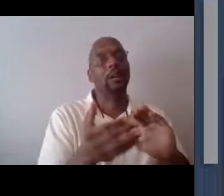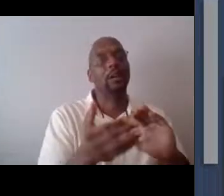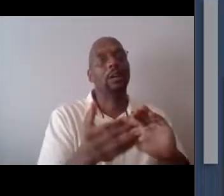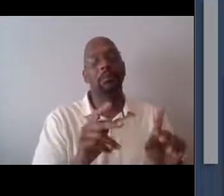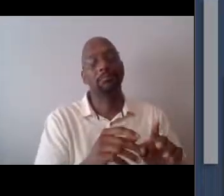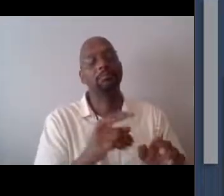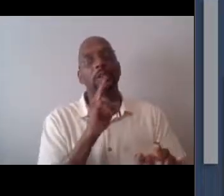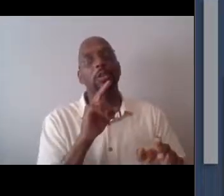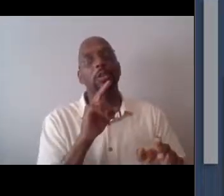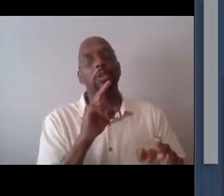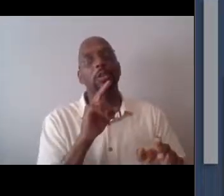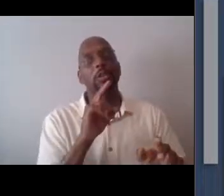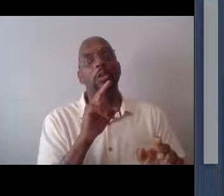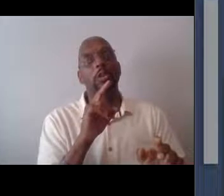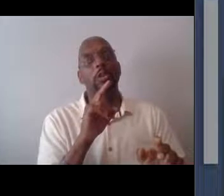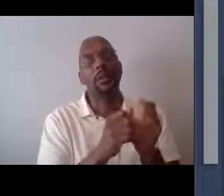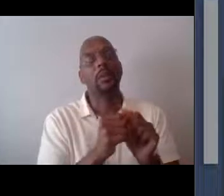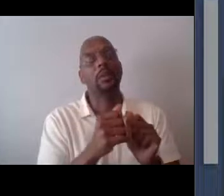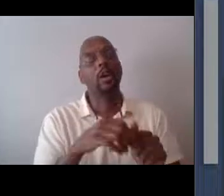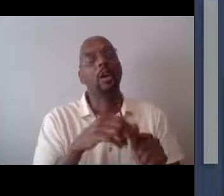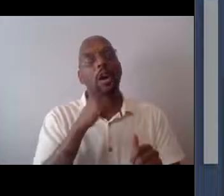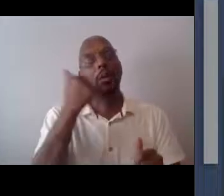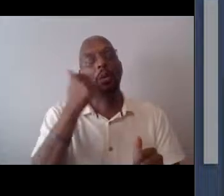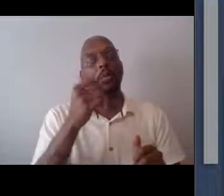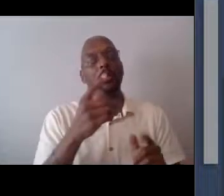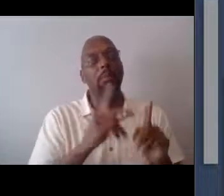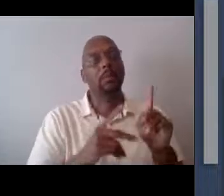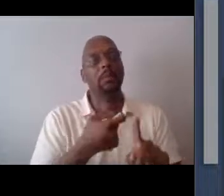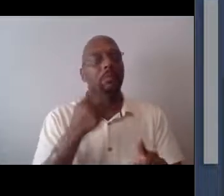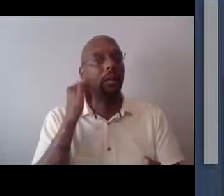older Californians. Thank you. Thank you.